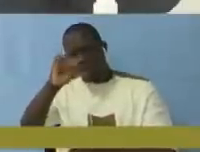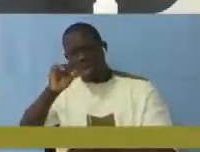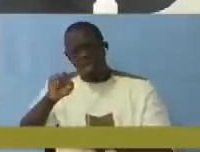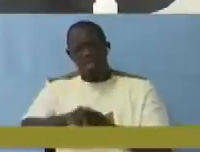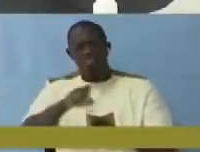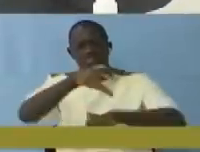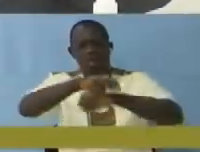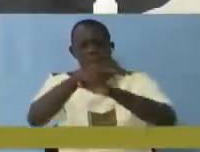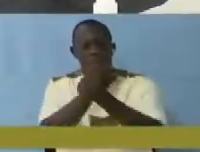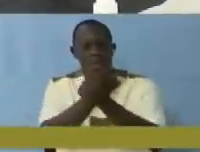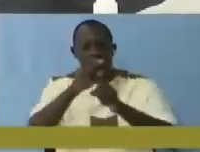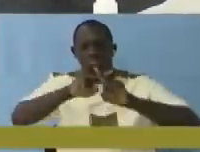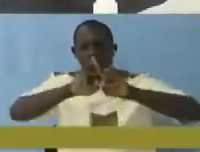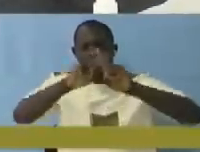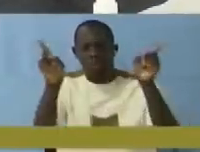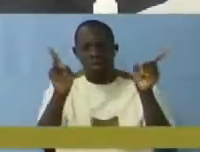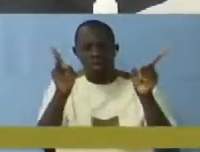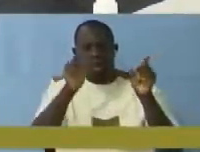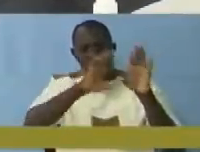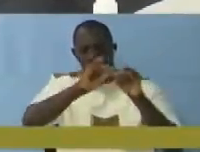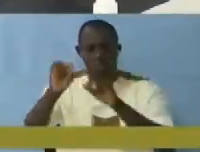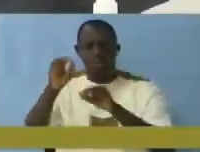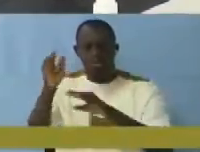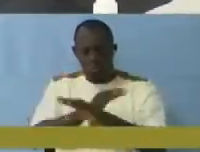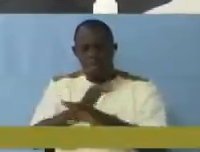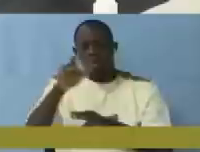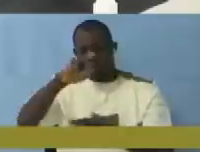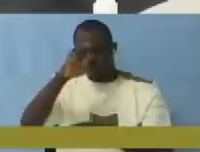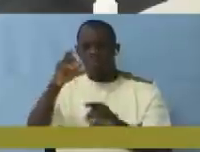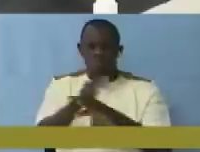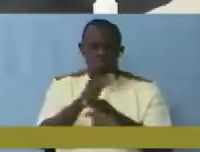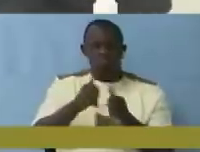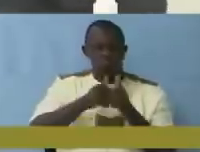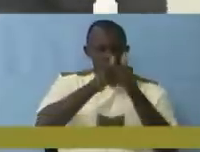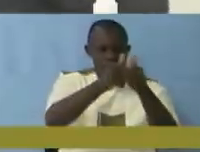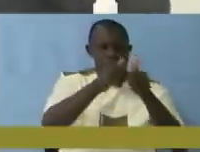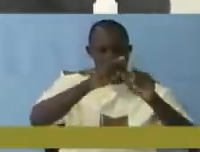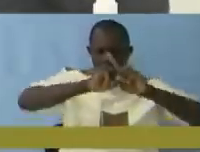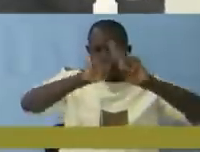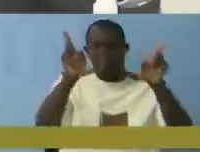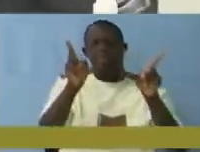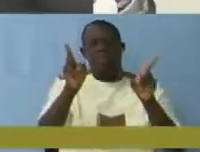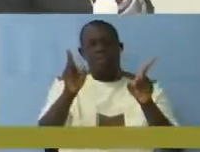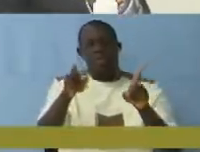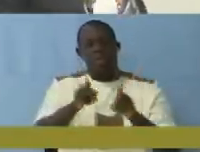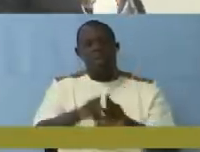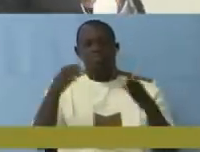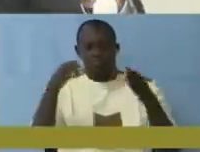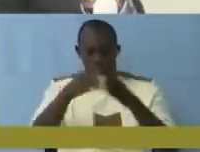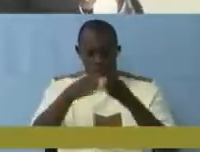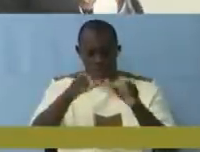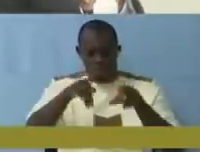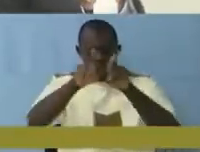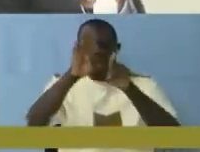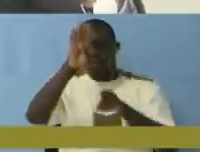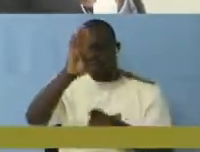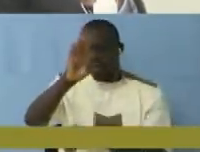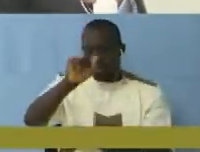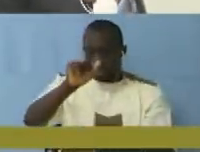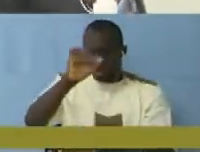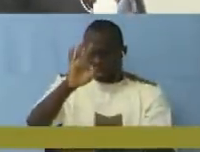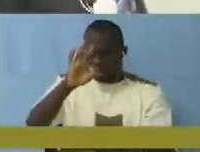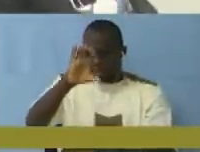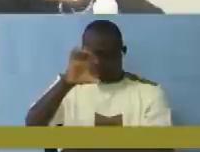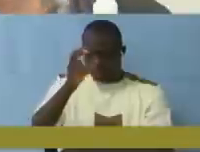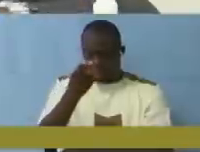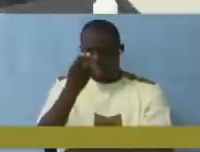operation. Senify kita molde me alon ko yamuda ni dandang le me alon ko af ani ndul ta faratale. With Bachsamba Jallo. Me alon ko ani Bachsamba Jallo